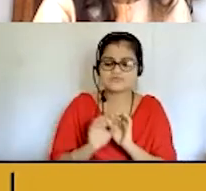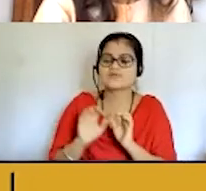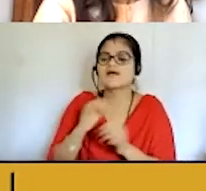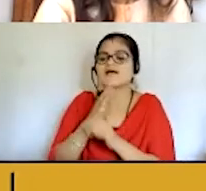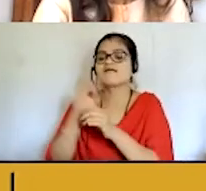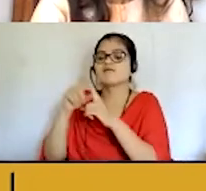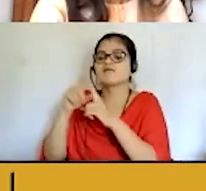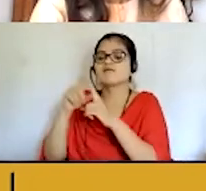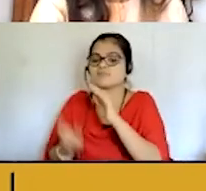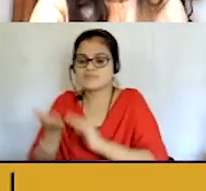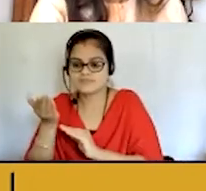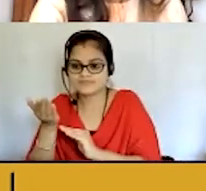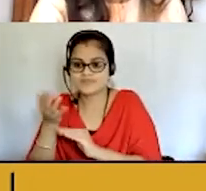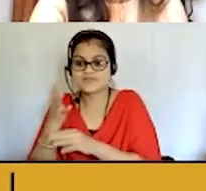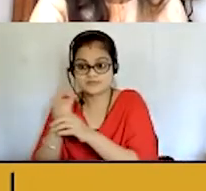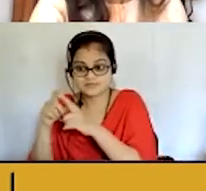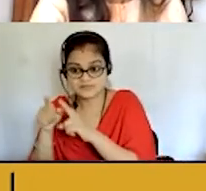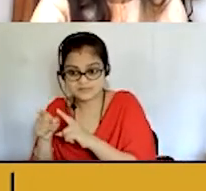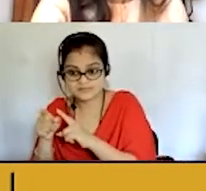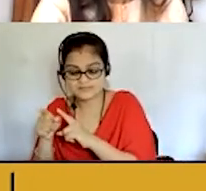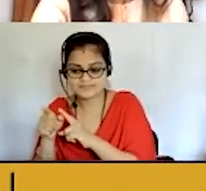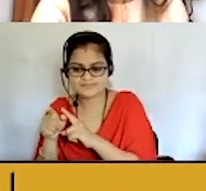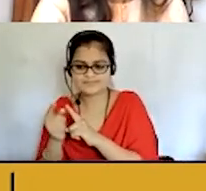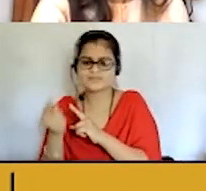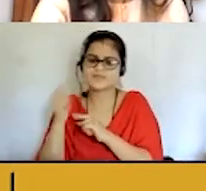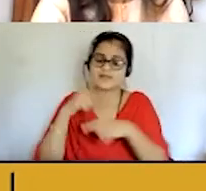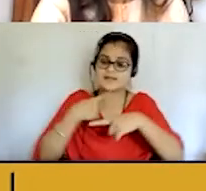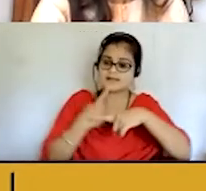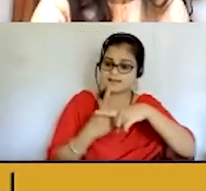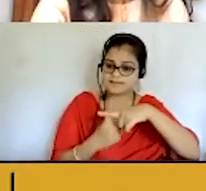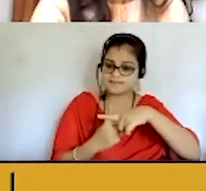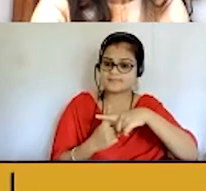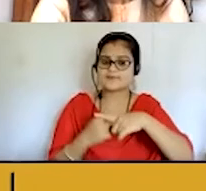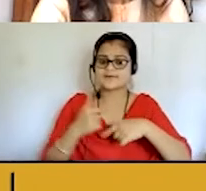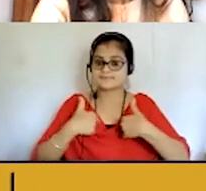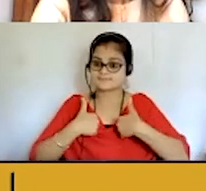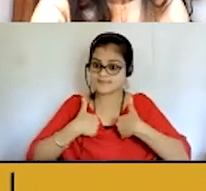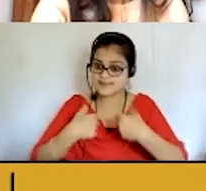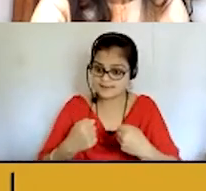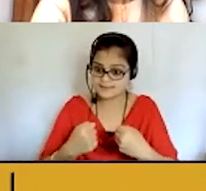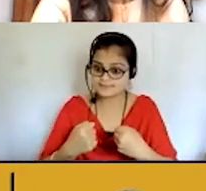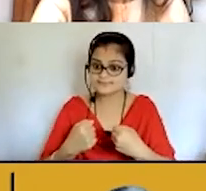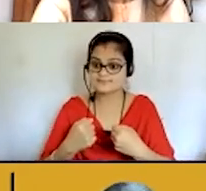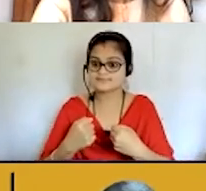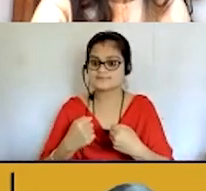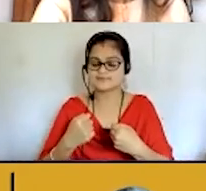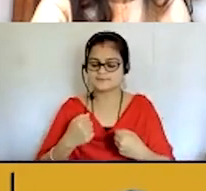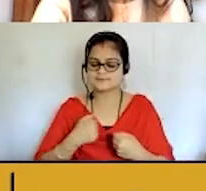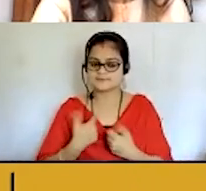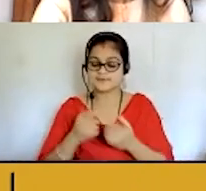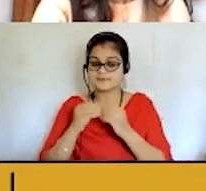of, you know, absolute devotion. There was also a sense of courage, you know, arising from Lord